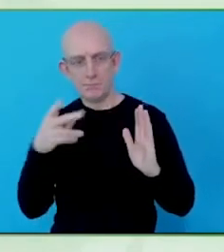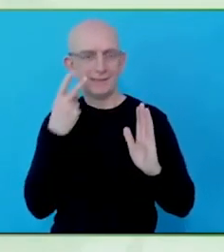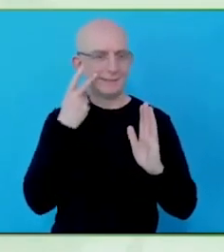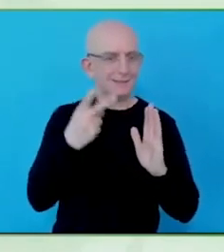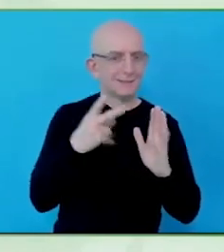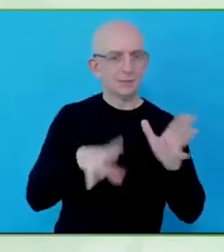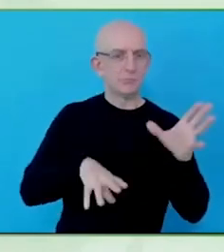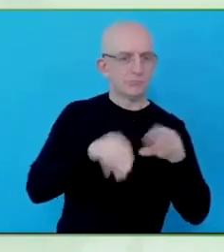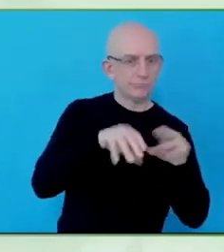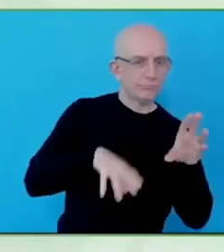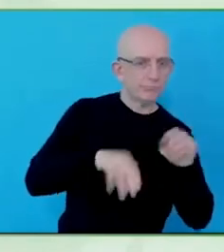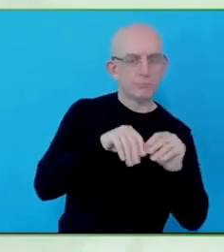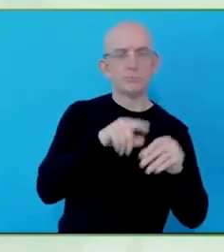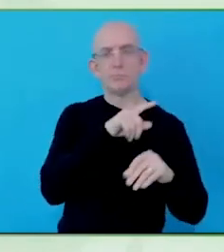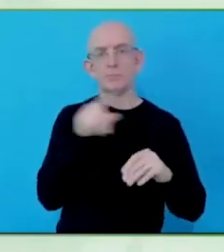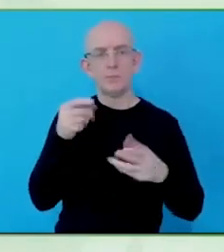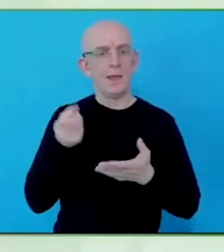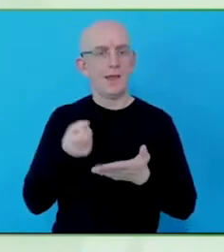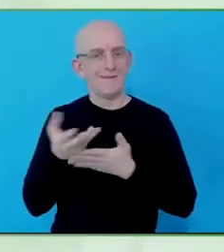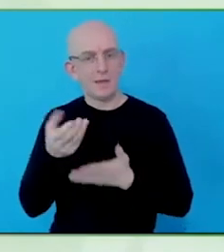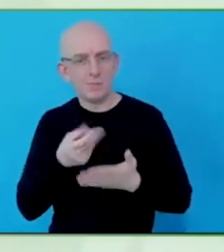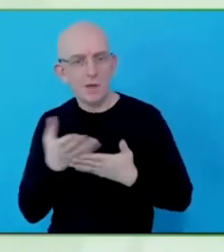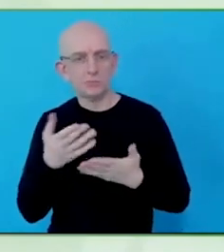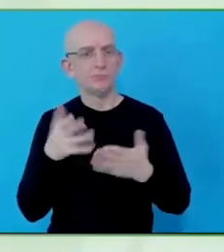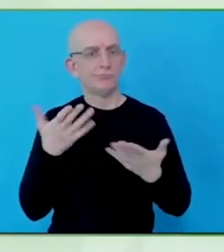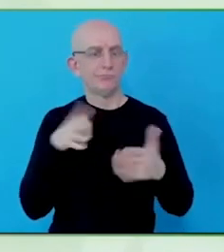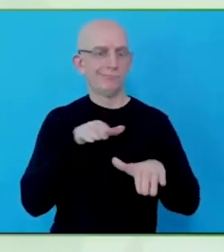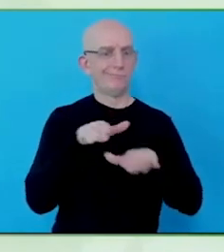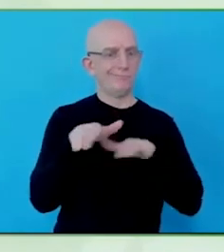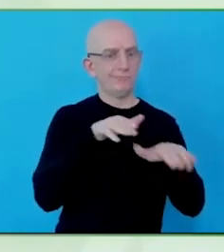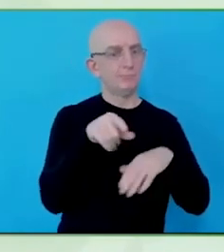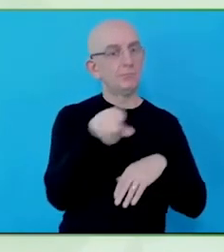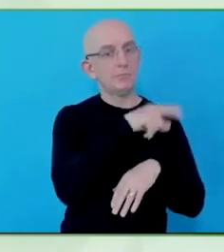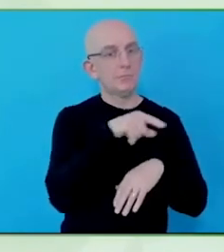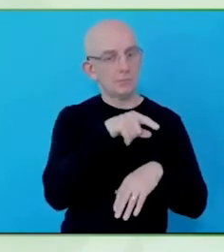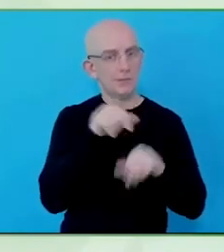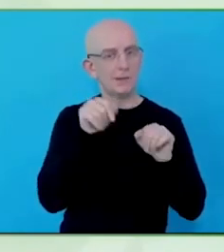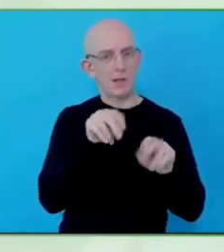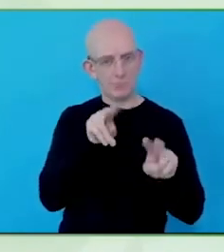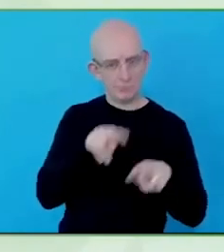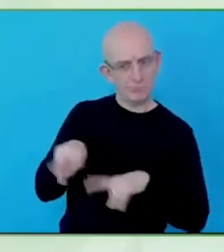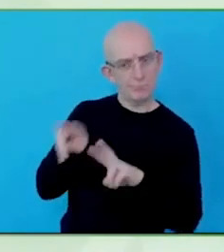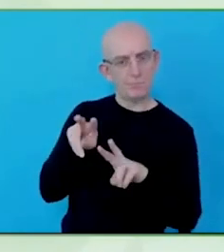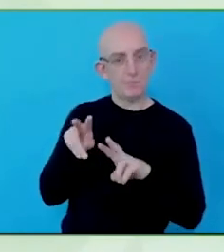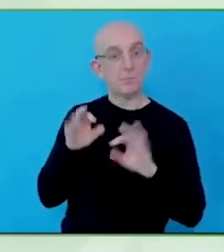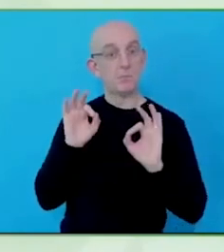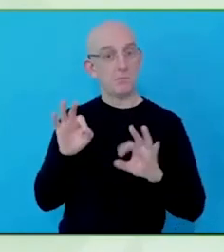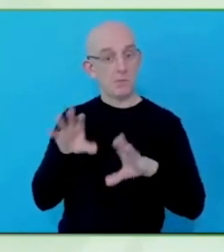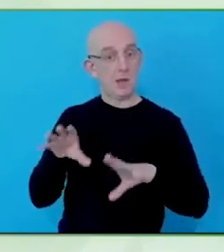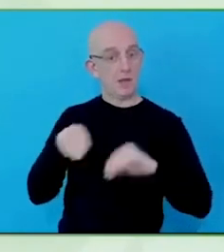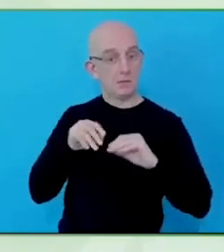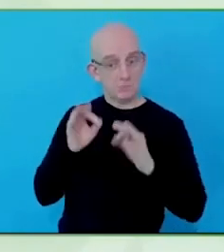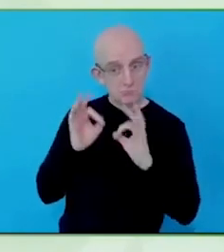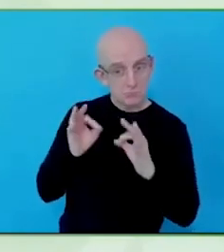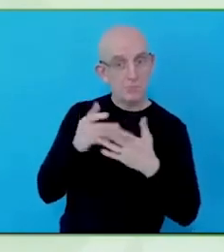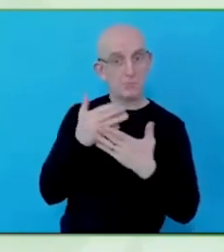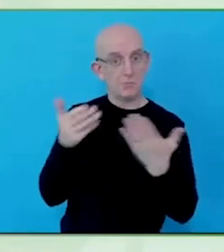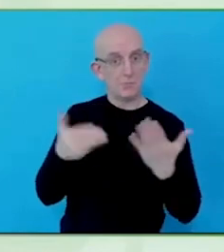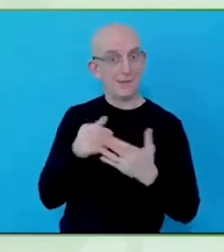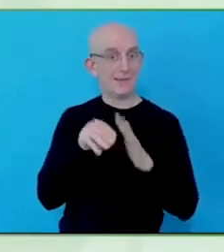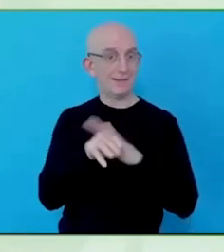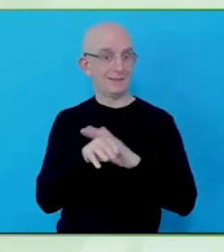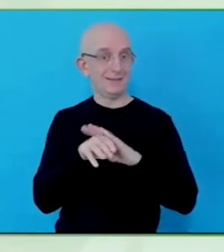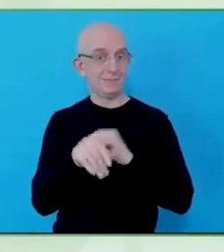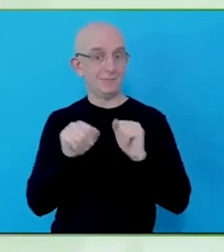accessible. The manufacturers already guide and push developers in a certain direction to try to make sure that the accessibility is